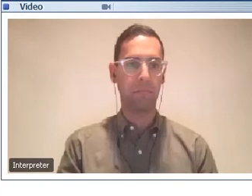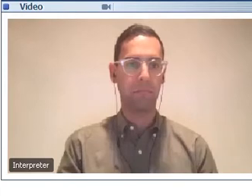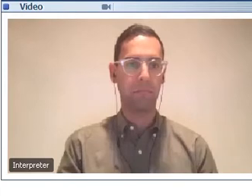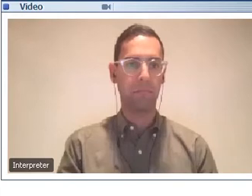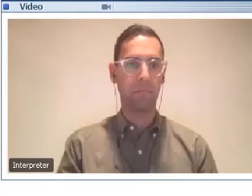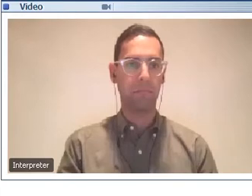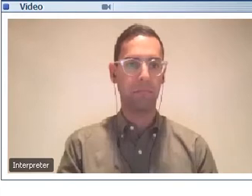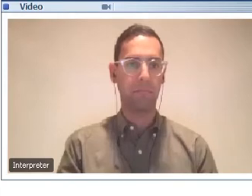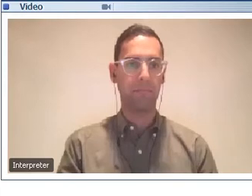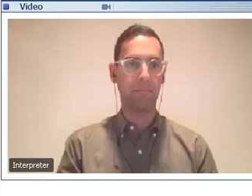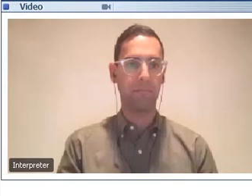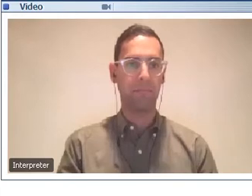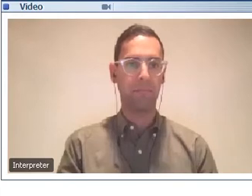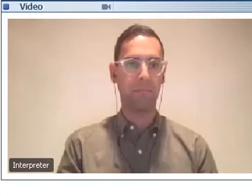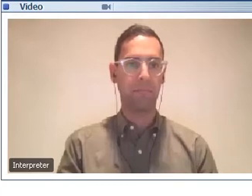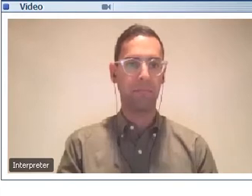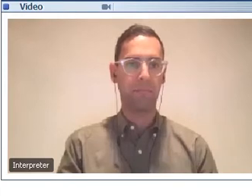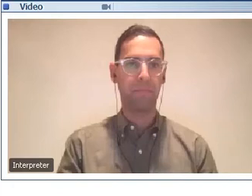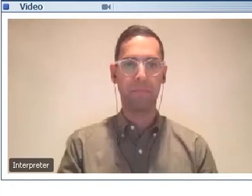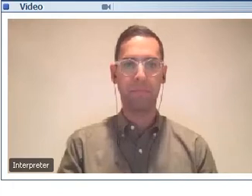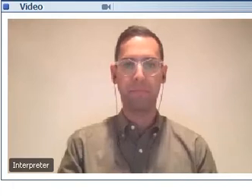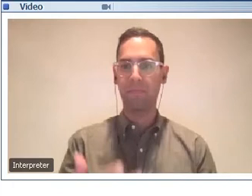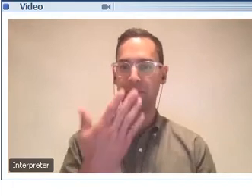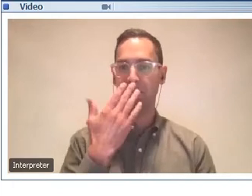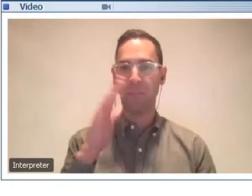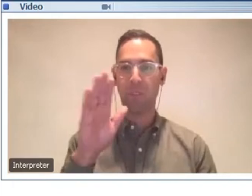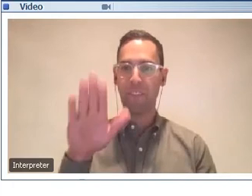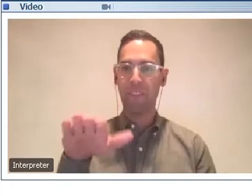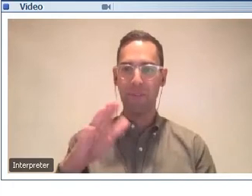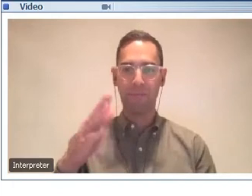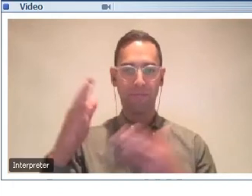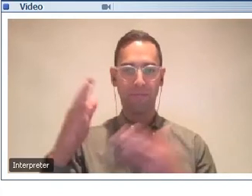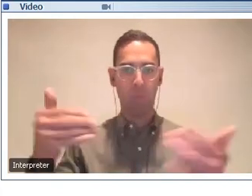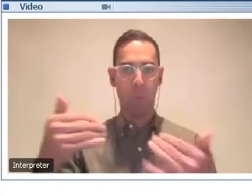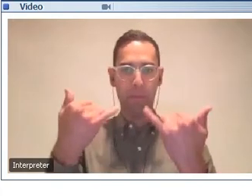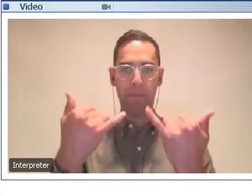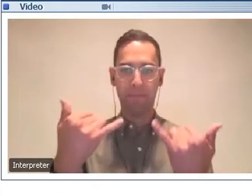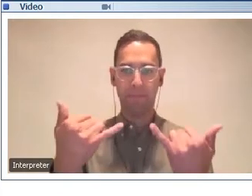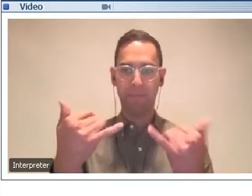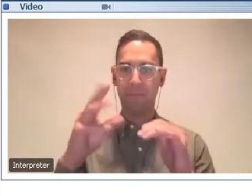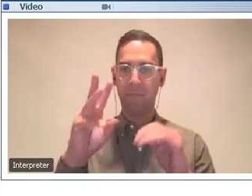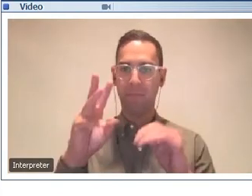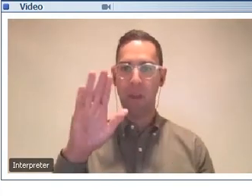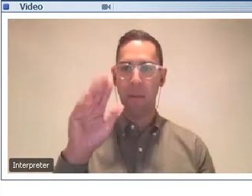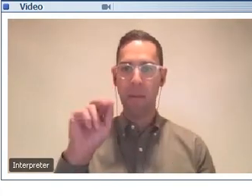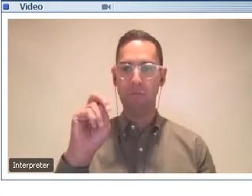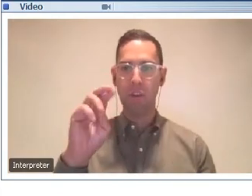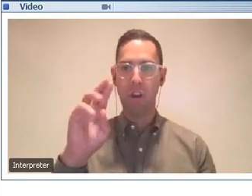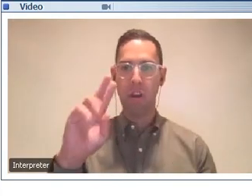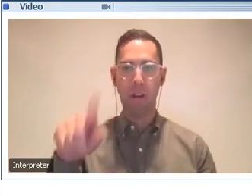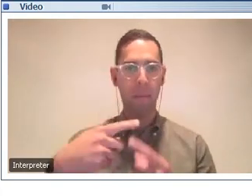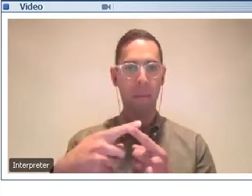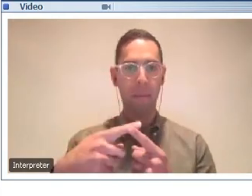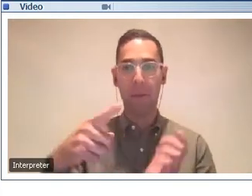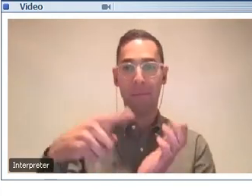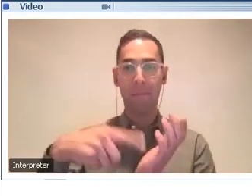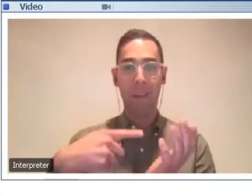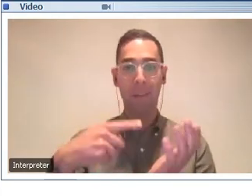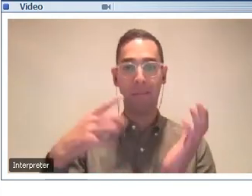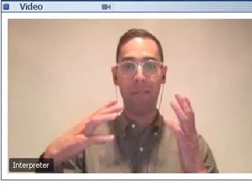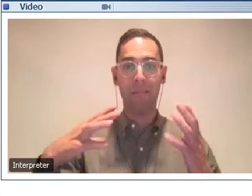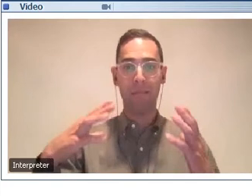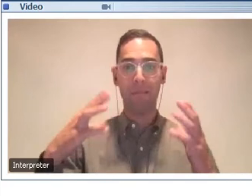Good afternoon and welcome to today's webinar on Paid Family and Medical Leave, the Disability Angle. I'm TJ Sutcliffe. I'm with the ARC